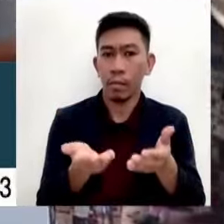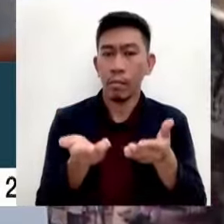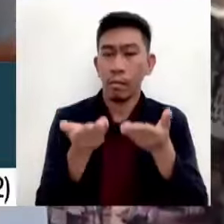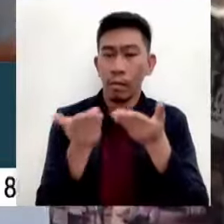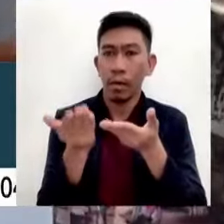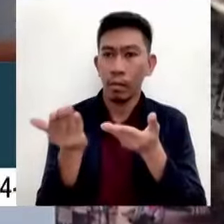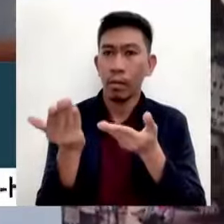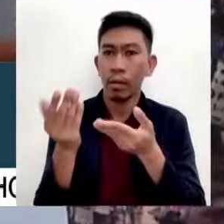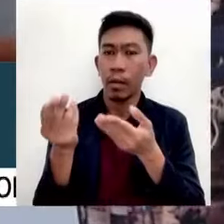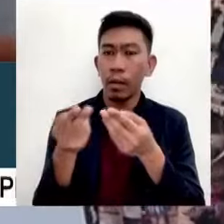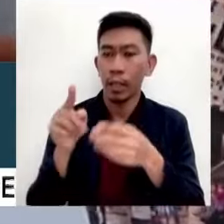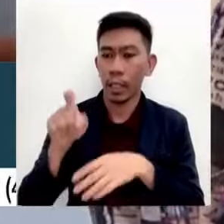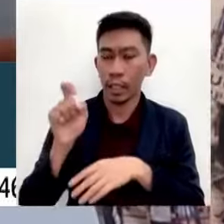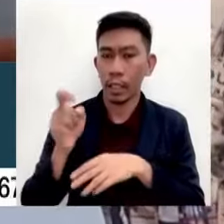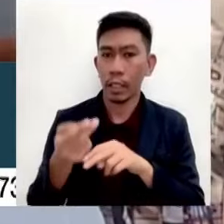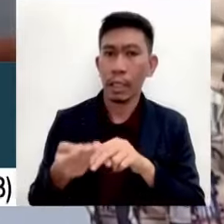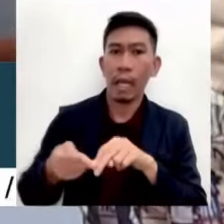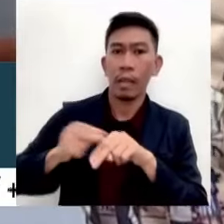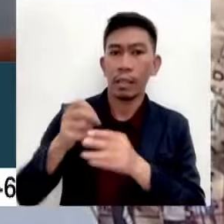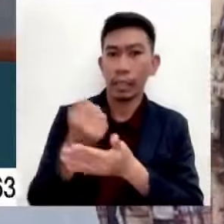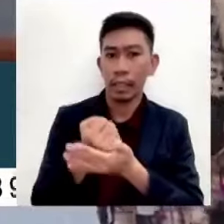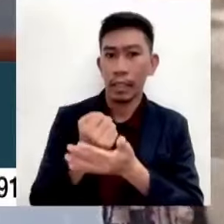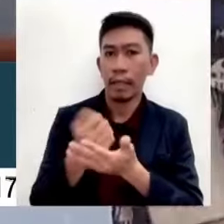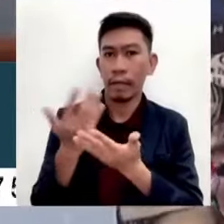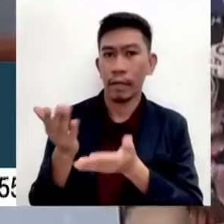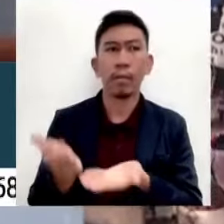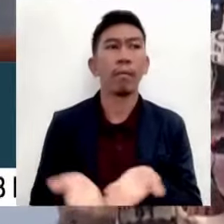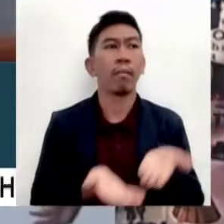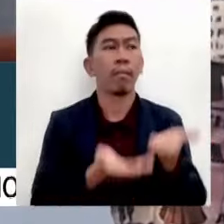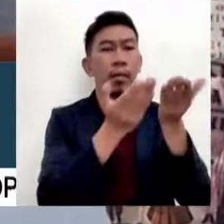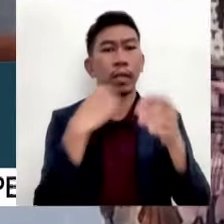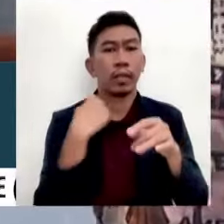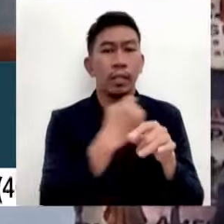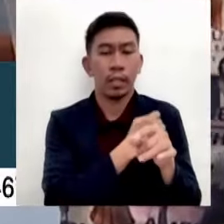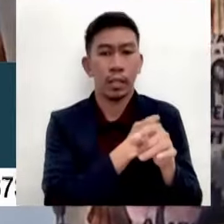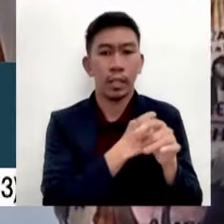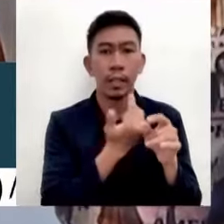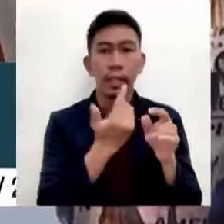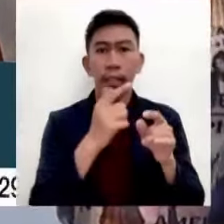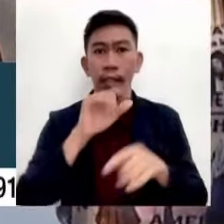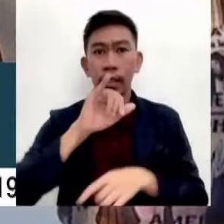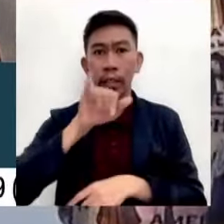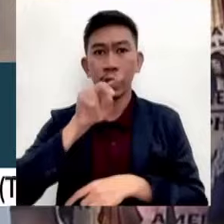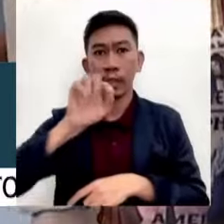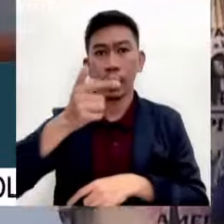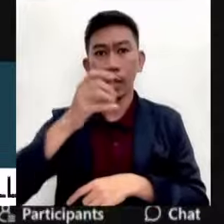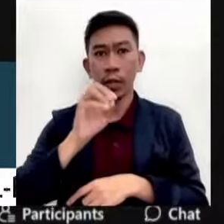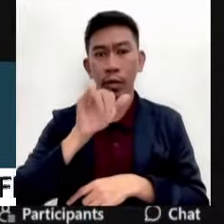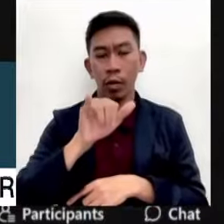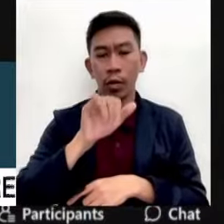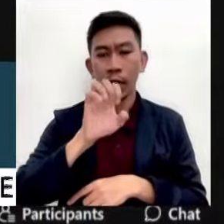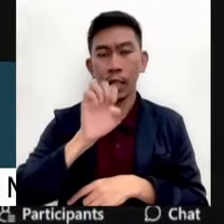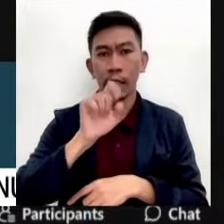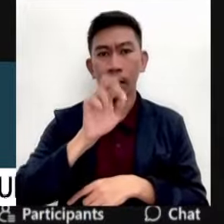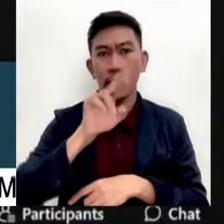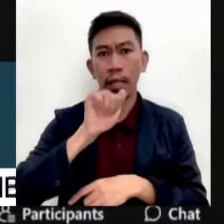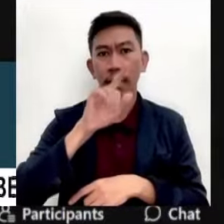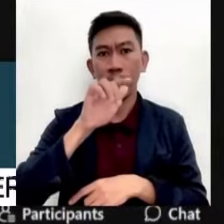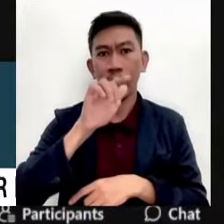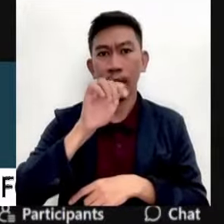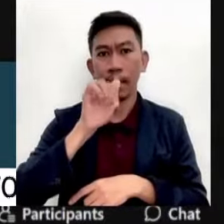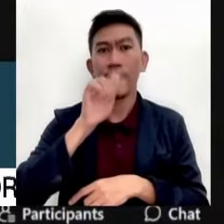has finally reached the Senate plenary session. With Senator Jinggoy Estrada, the chairperson for the Senate Committee on Labor,